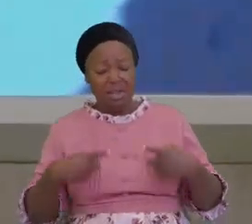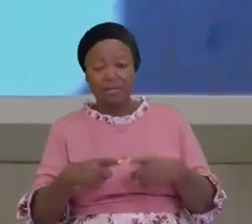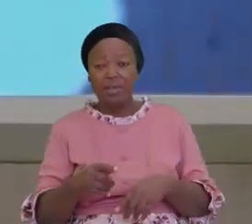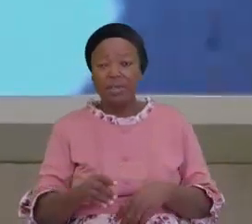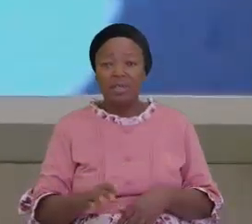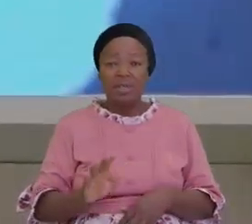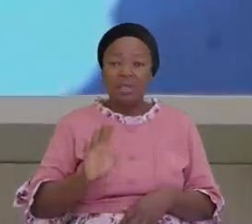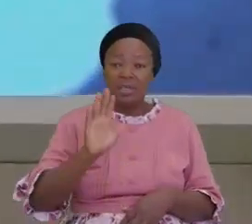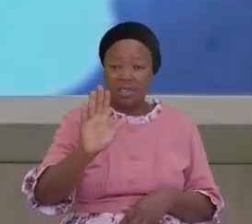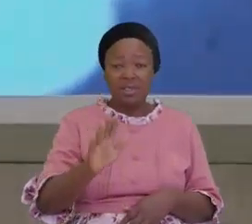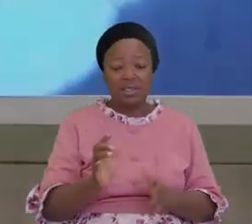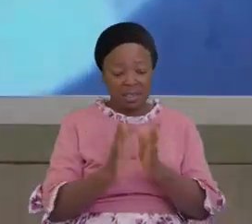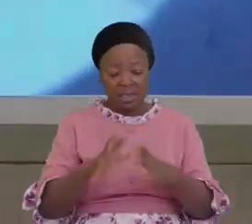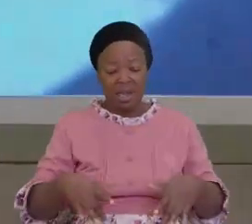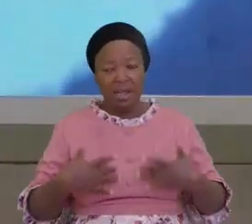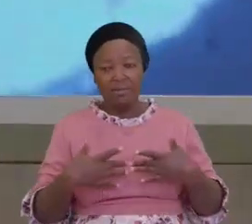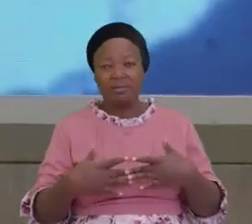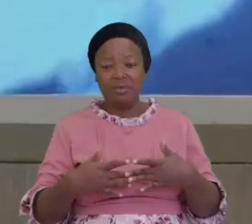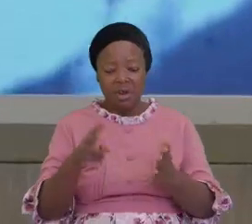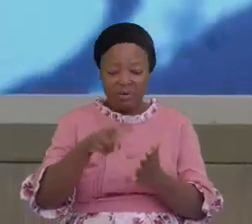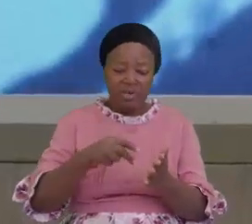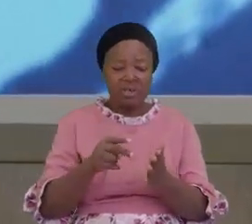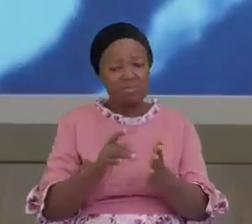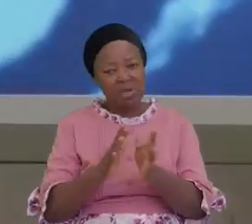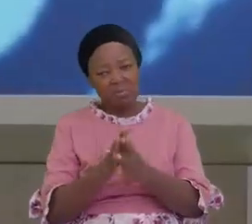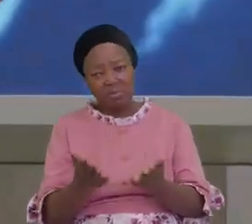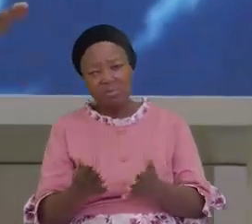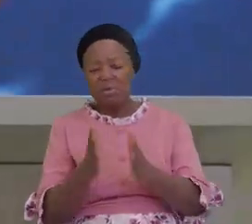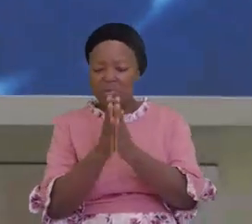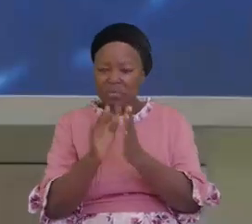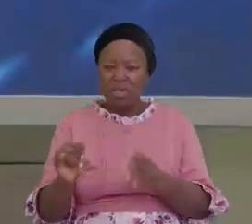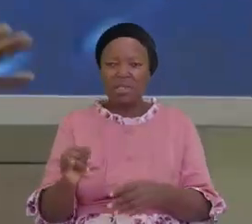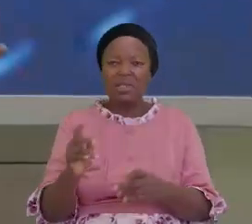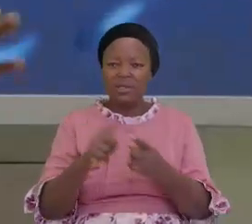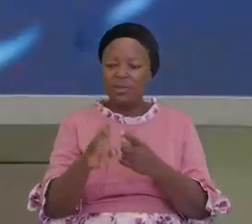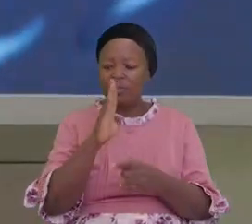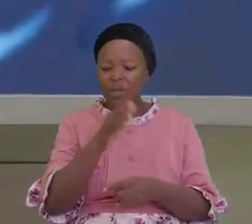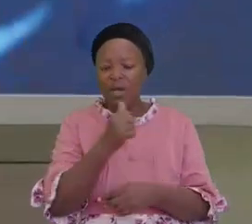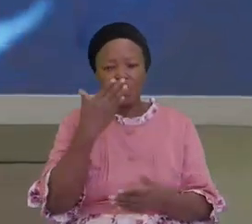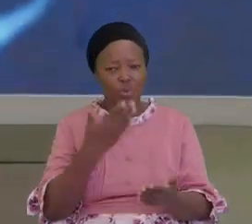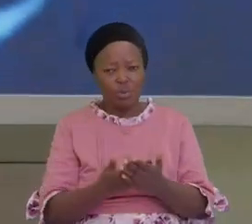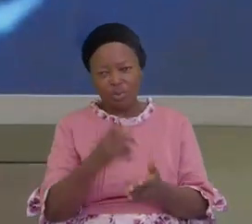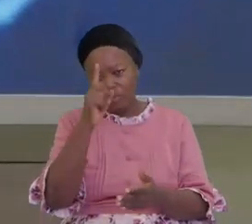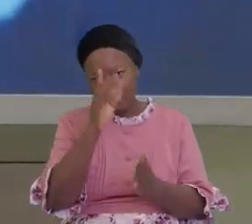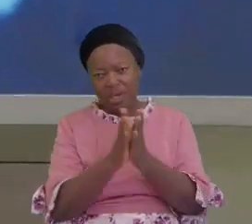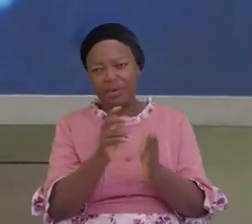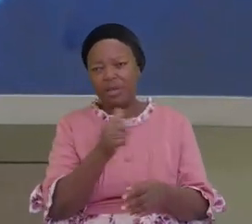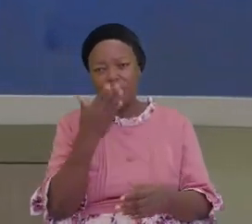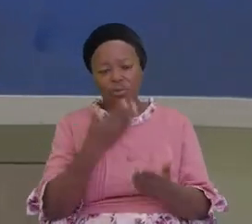reading my Bible, and praying to be a good believer, good Christian.